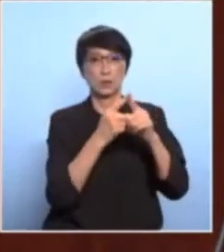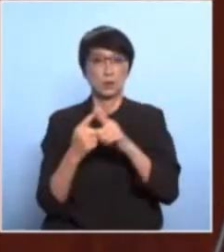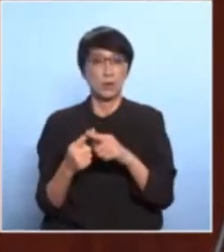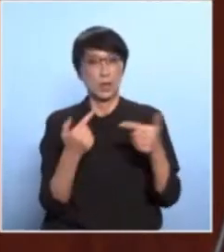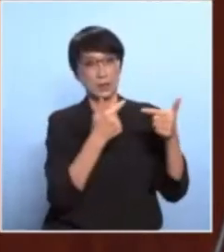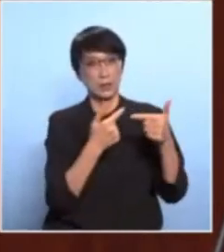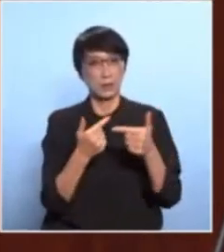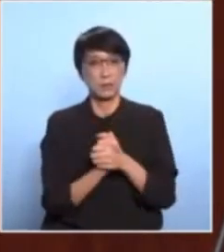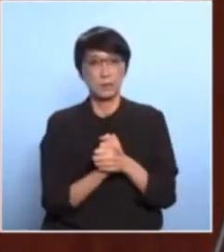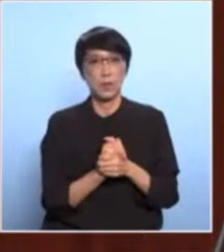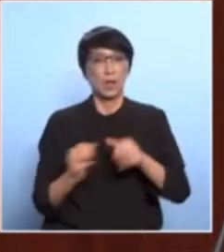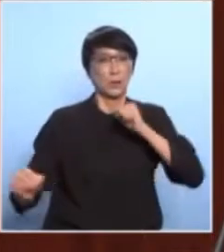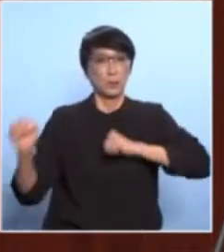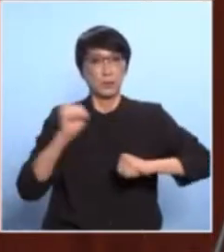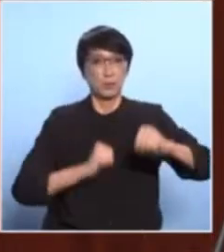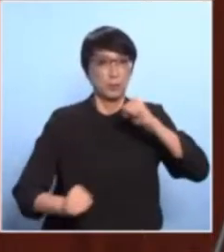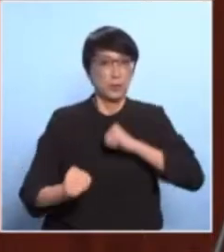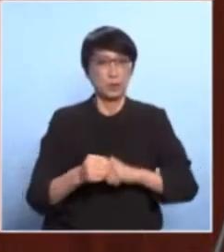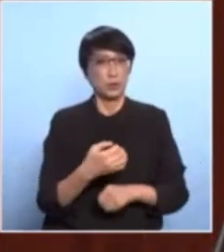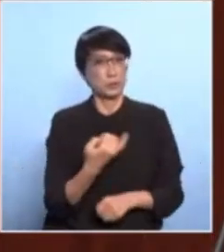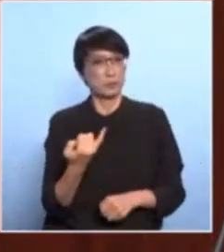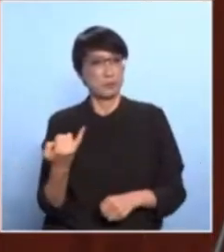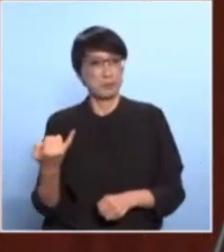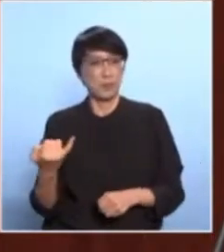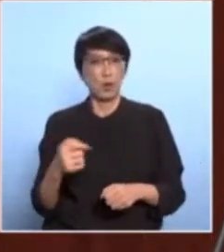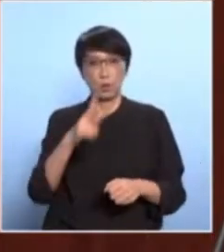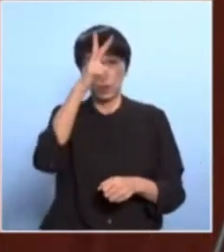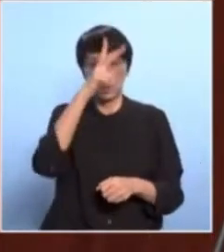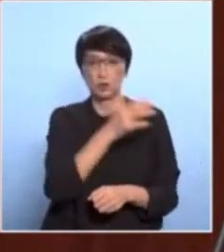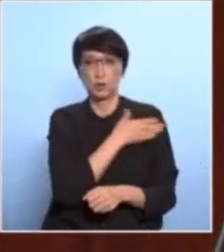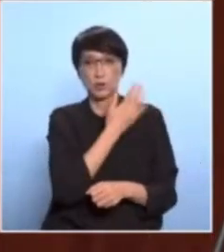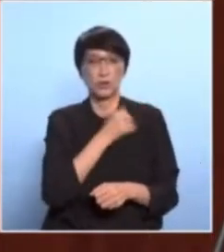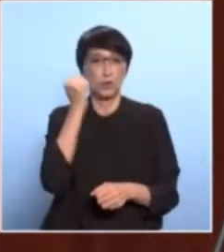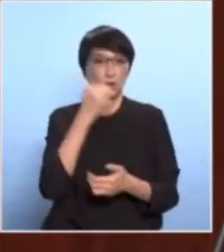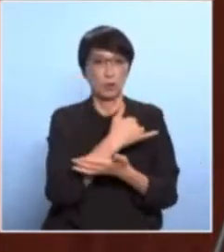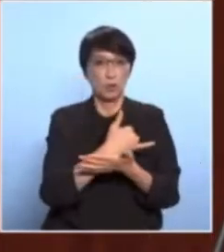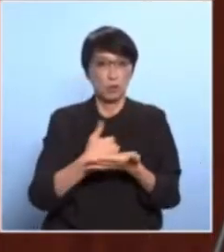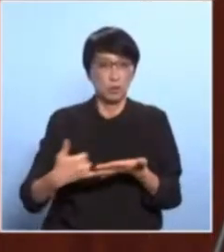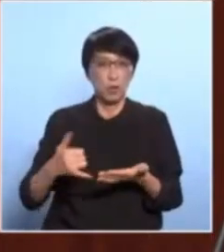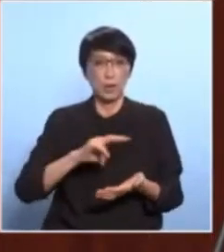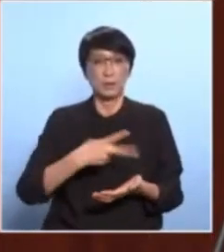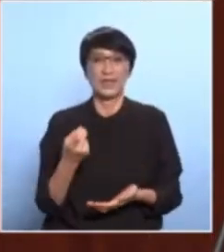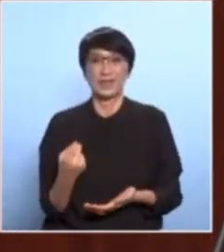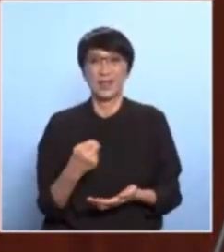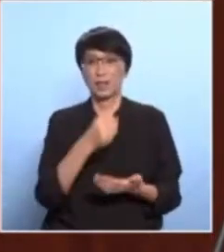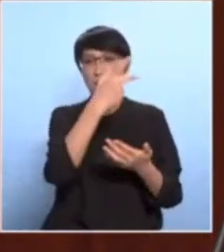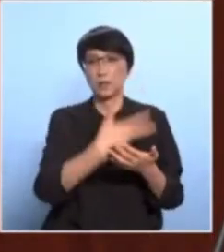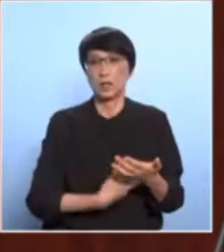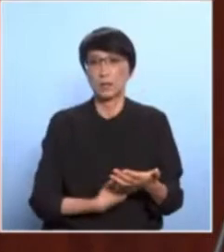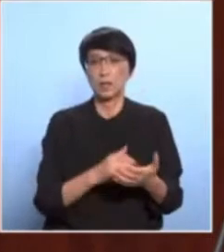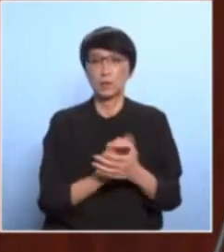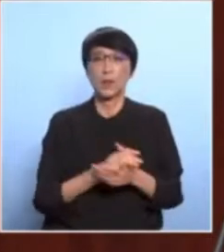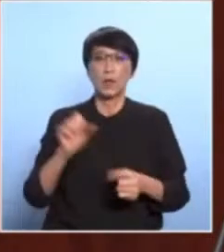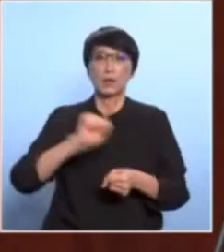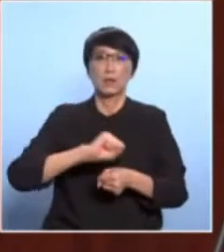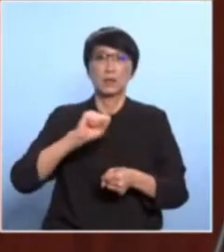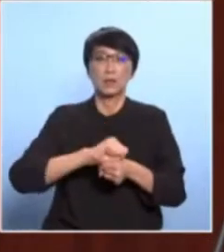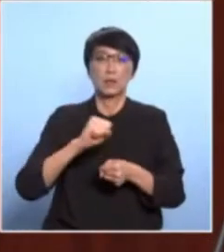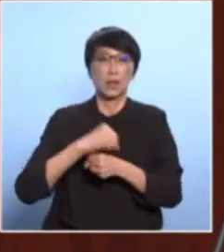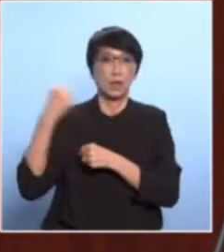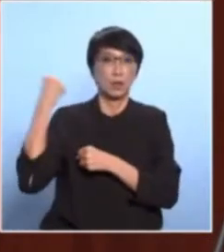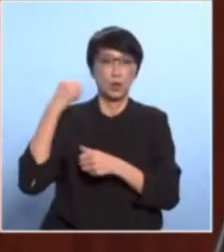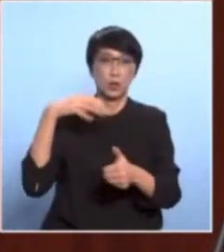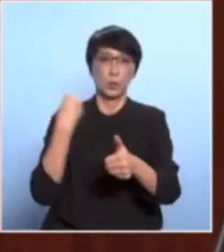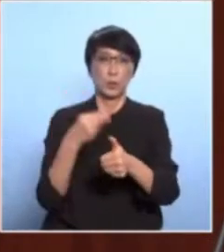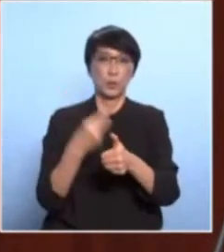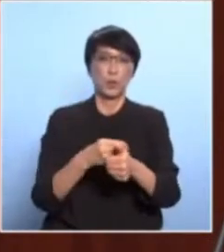The streamlined mechanism for management-initiated retirement of officers with persistent substandard performance became effective in